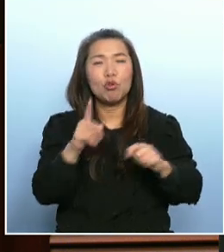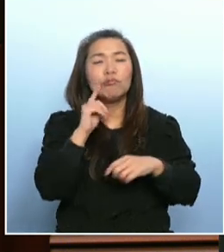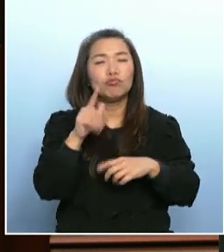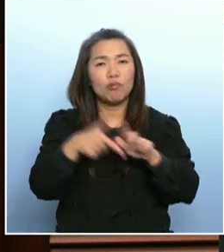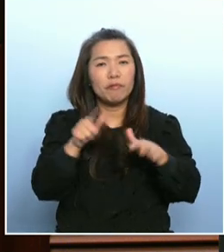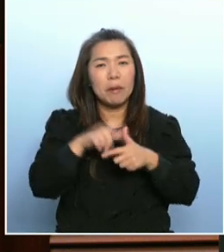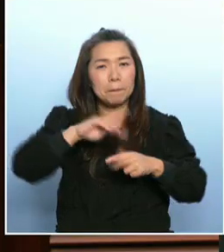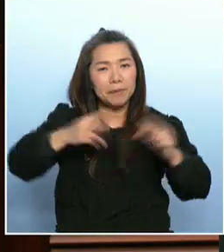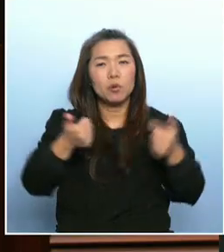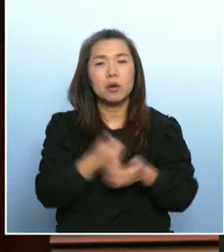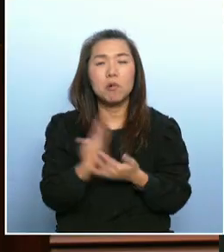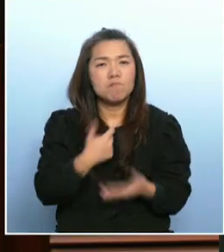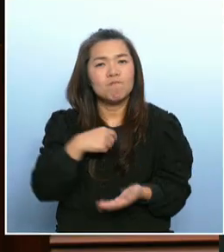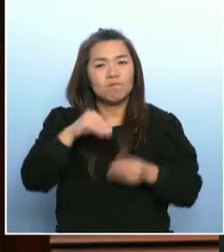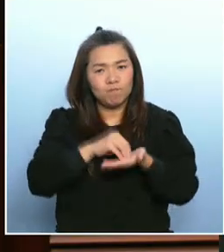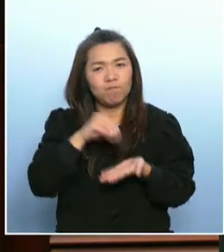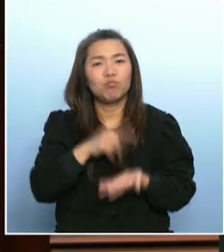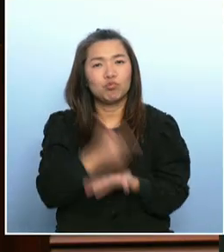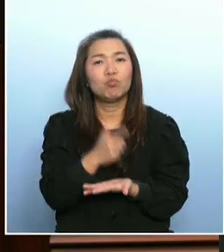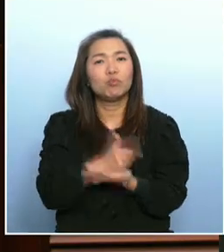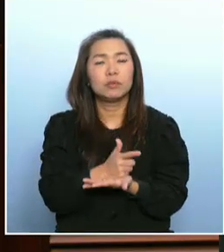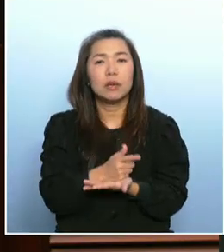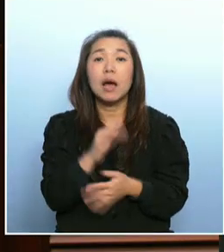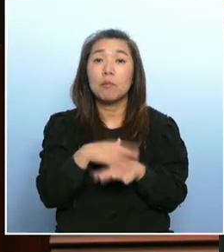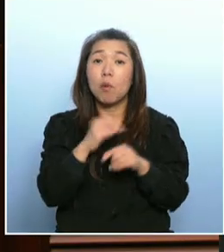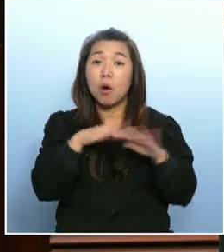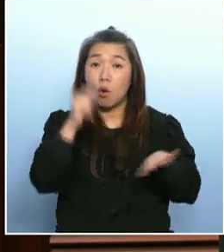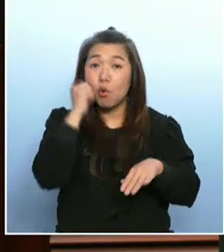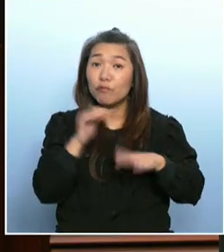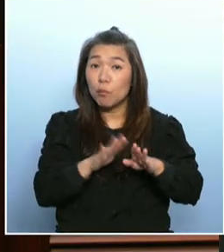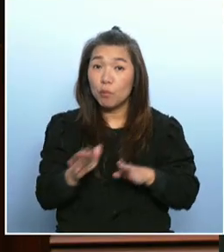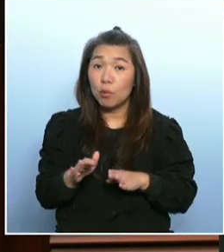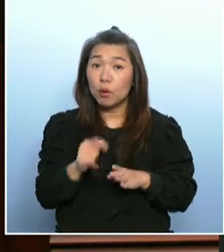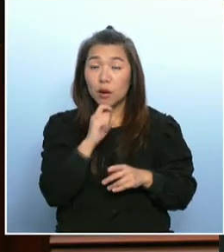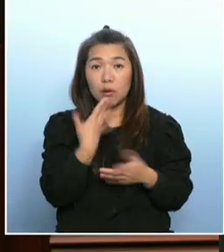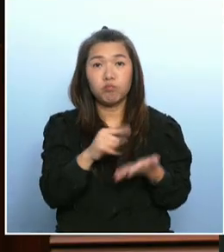that there will be a medium to long-term plan.